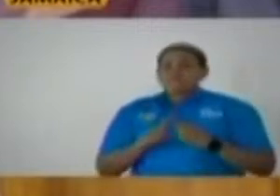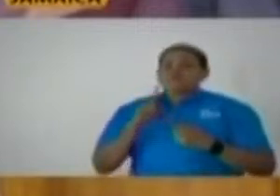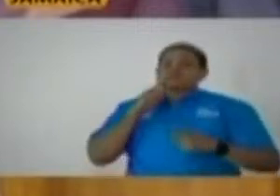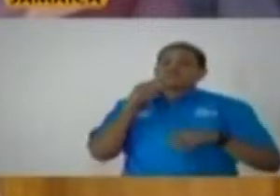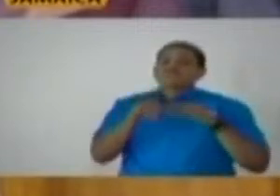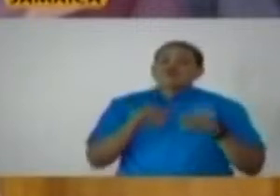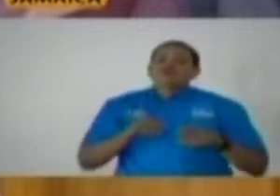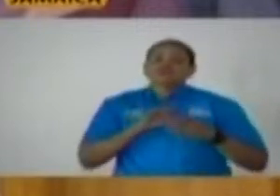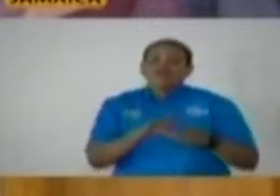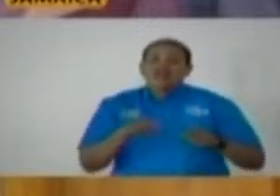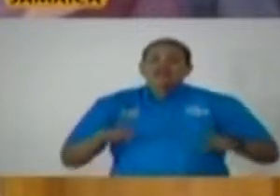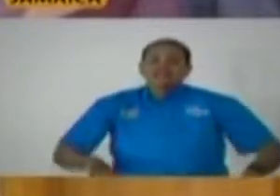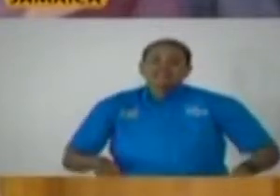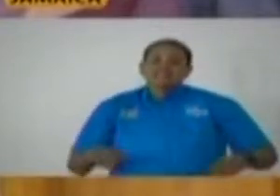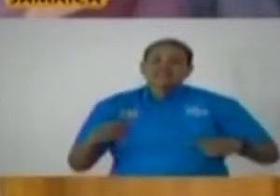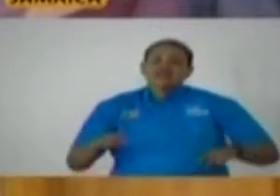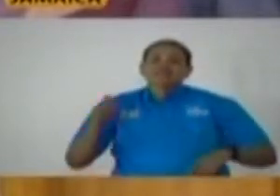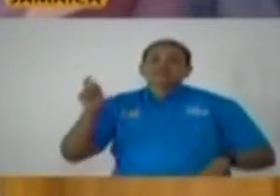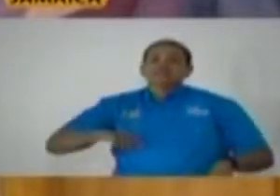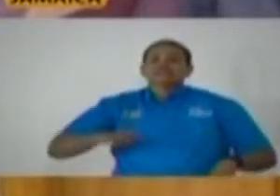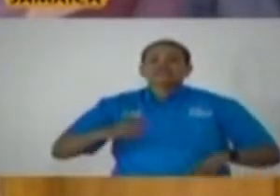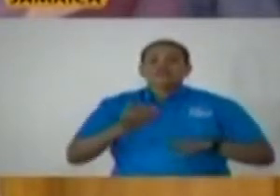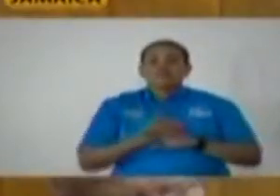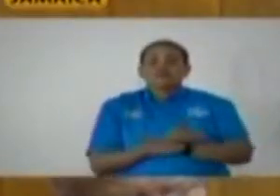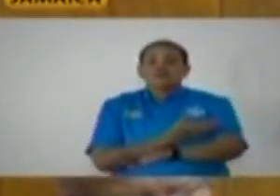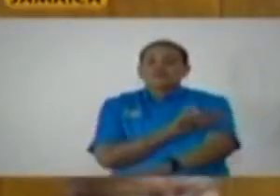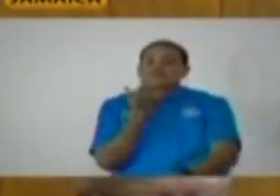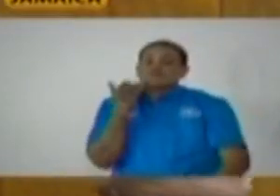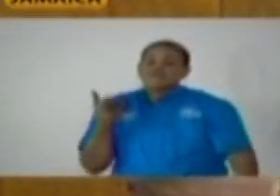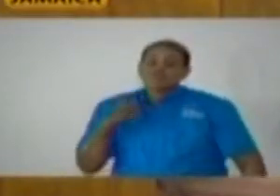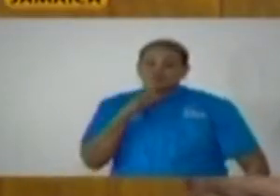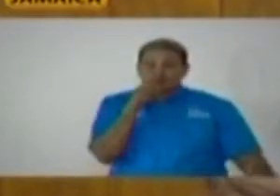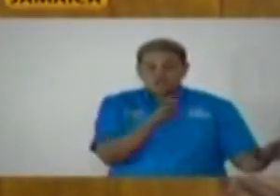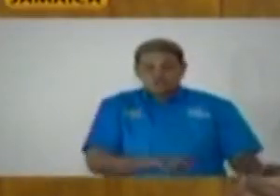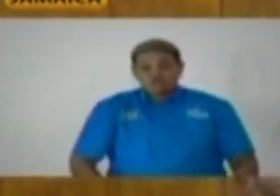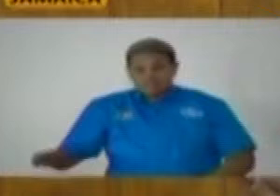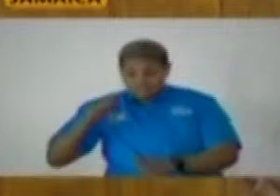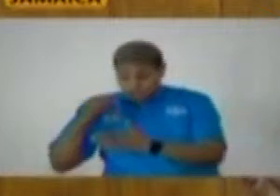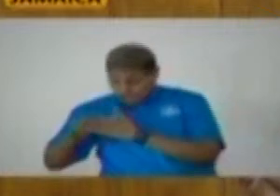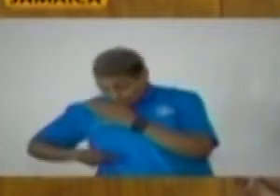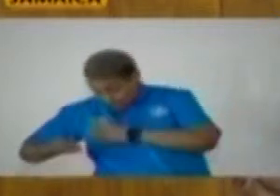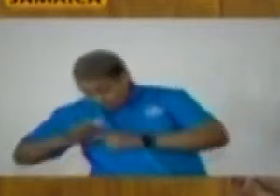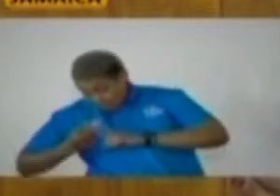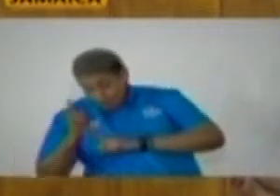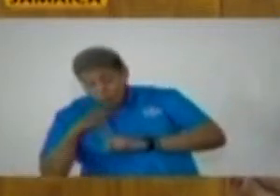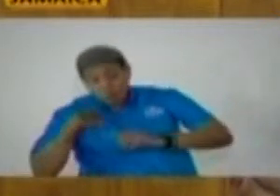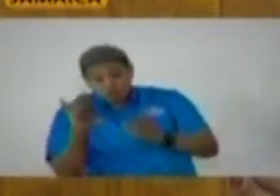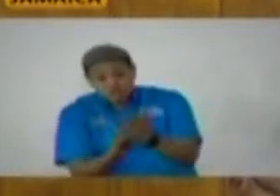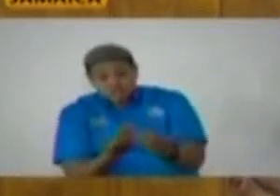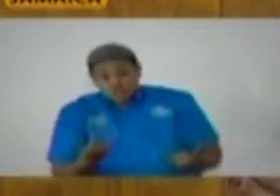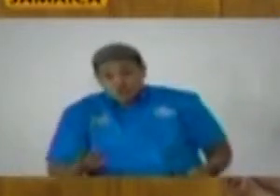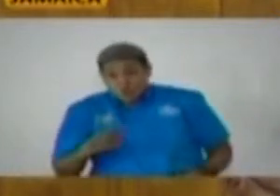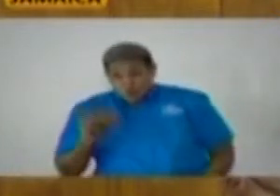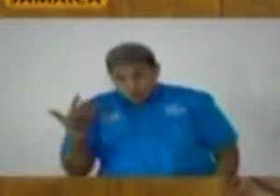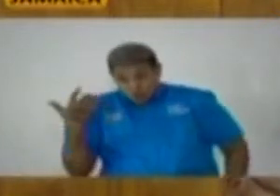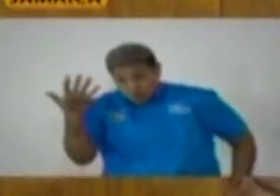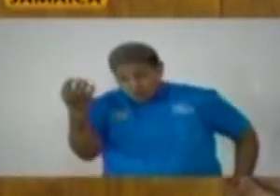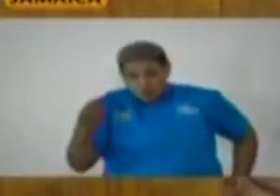funding on these things needs to be improved if we are to transition the economy from where we are to where we need to